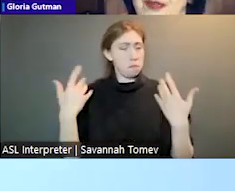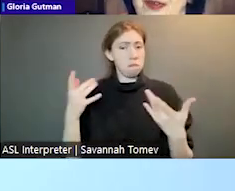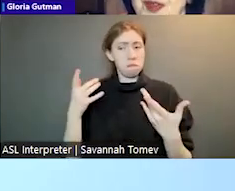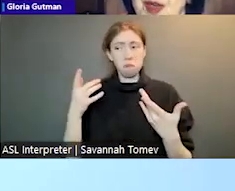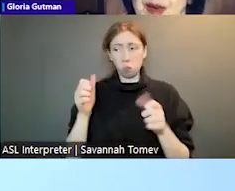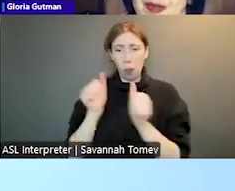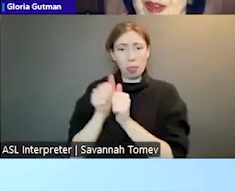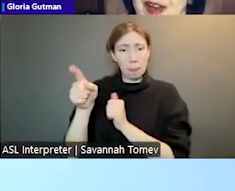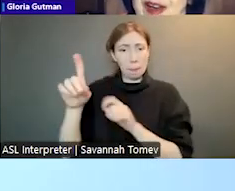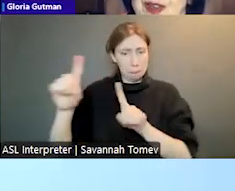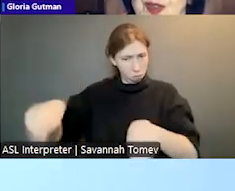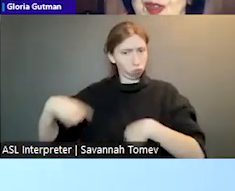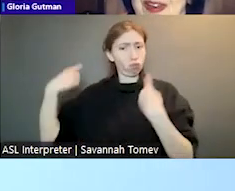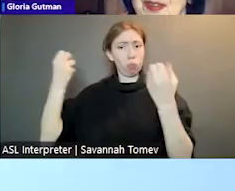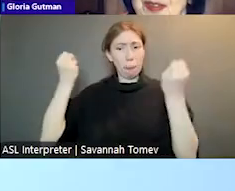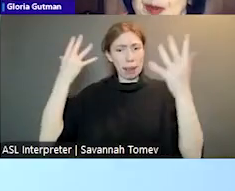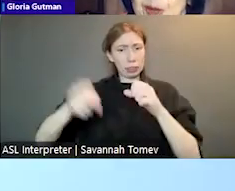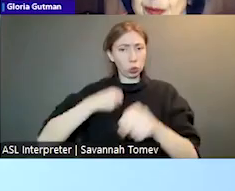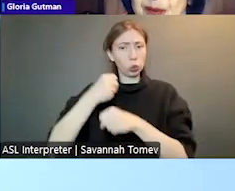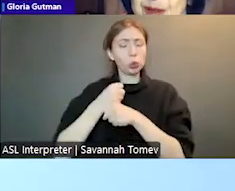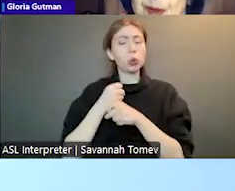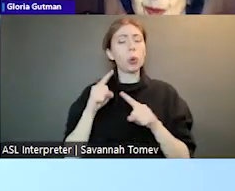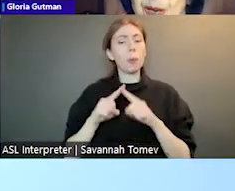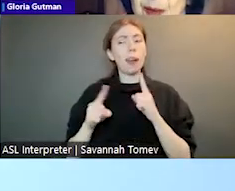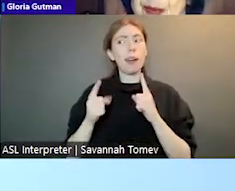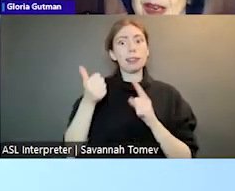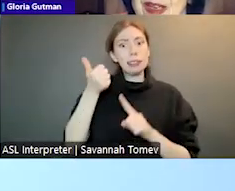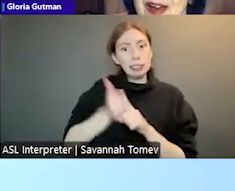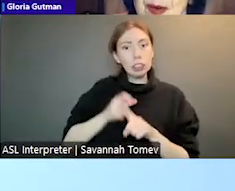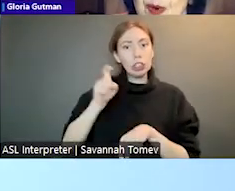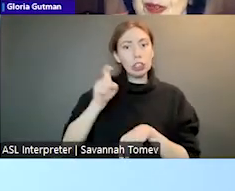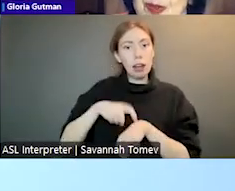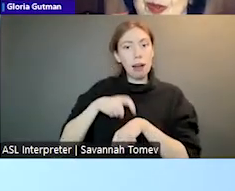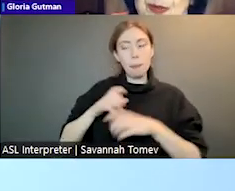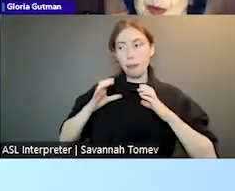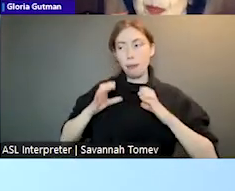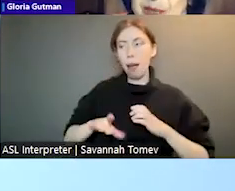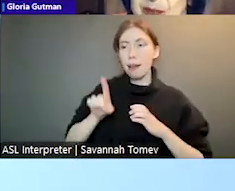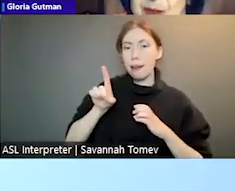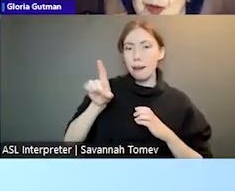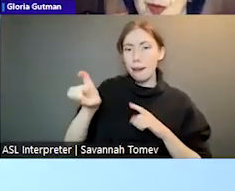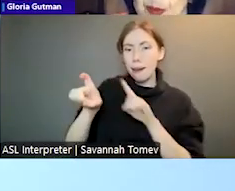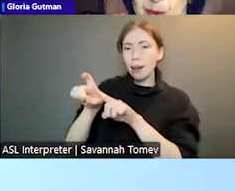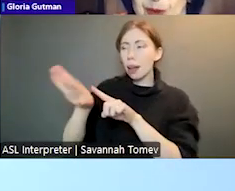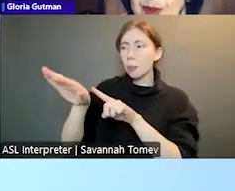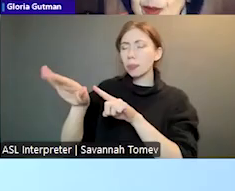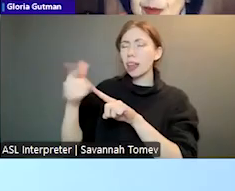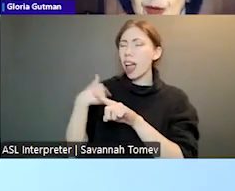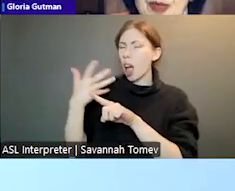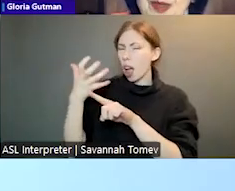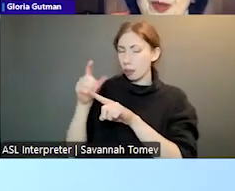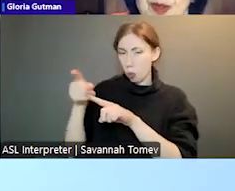but every time they asked this wealth manager, I want to give some money to a